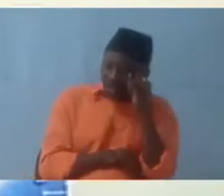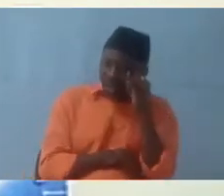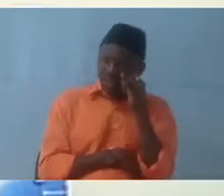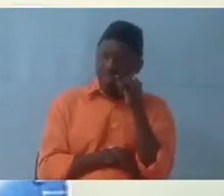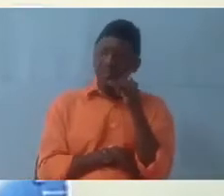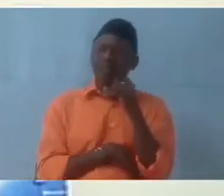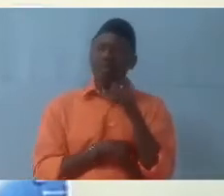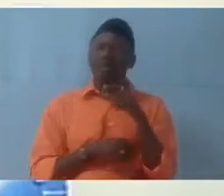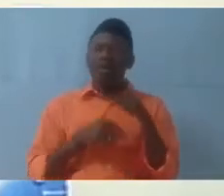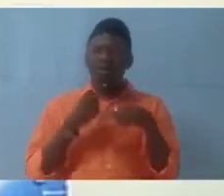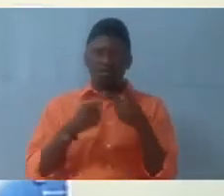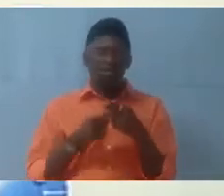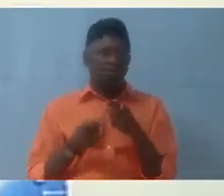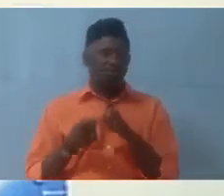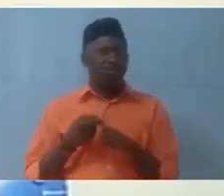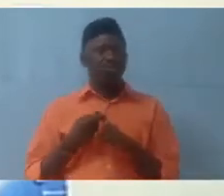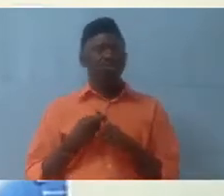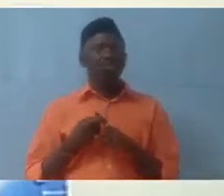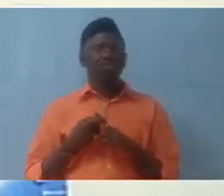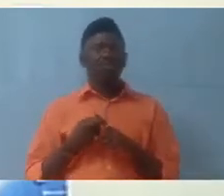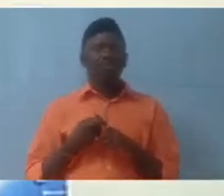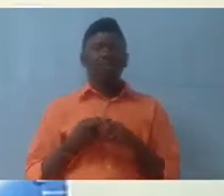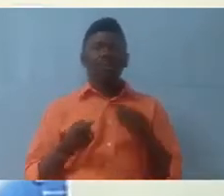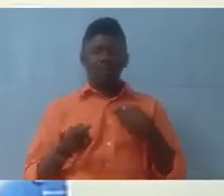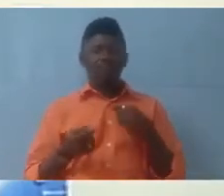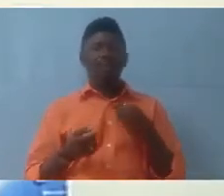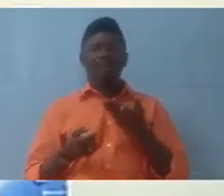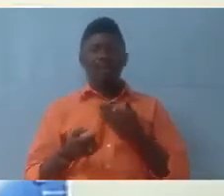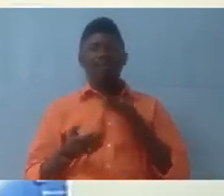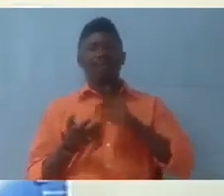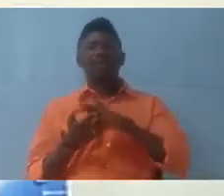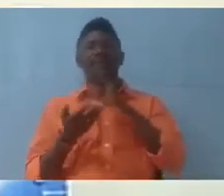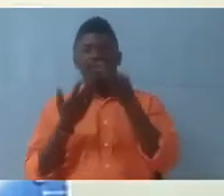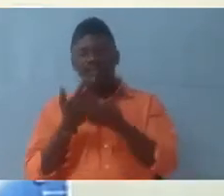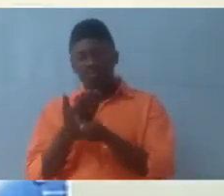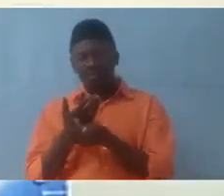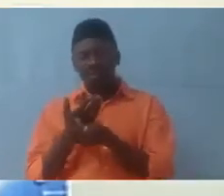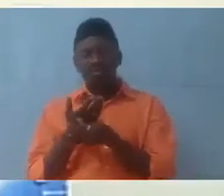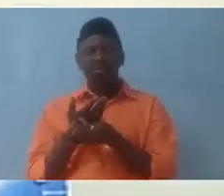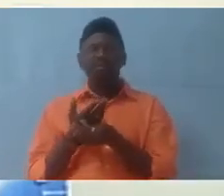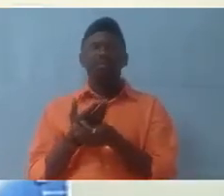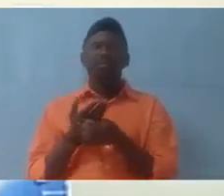suma xalaati bop mo nekkon ne I was transferred because